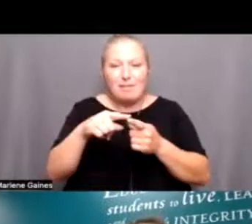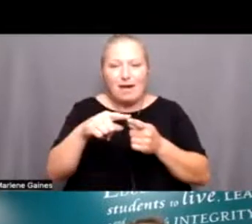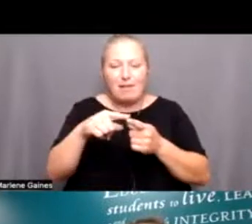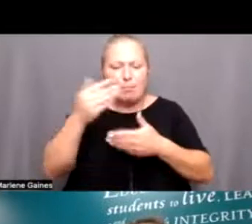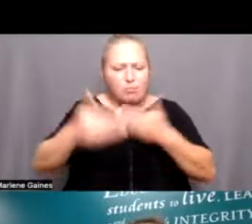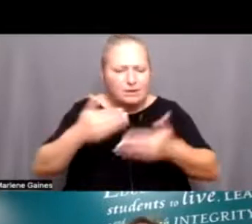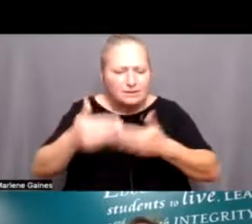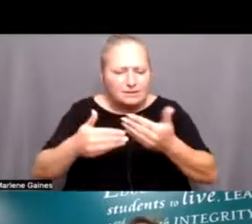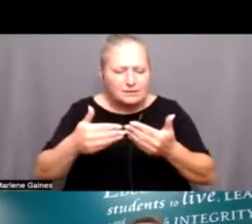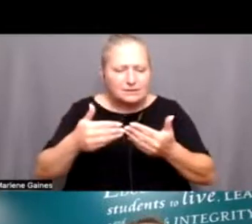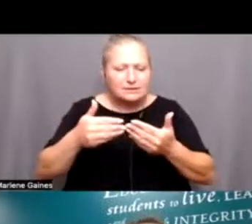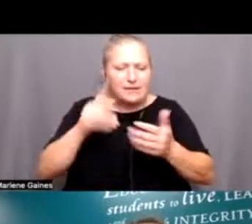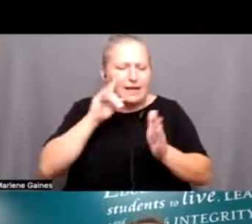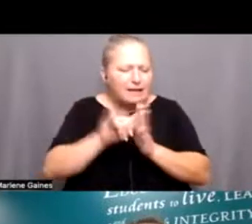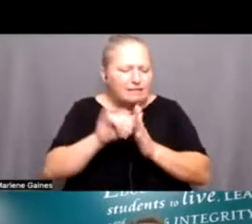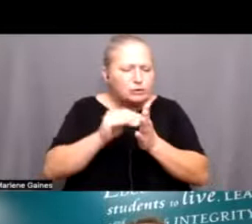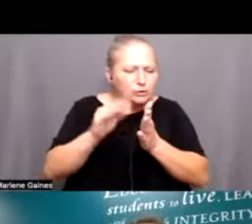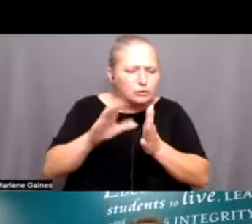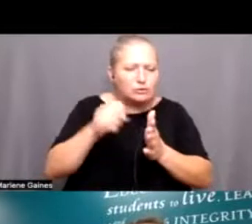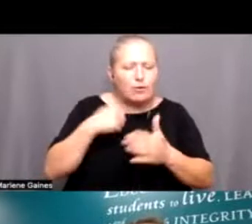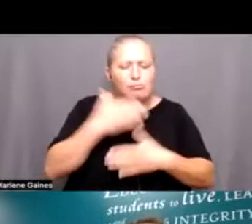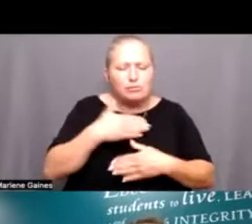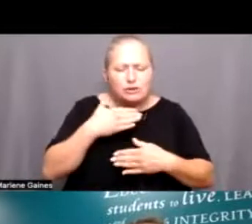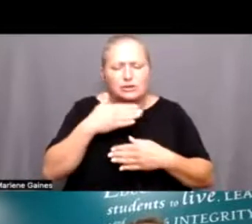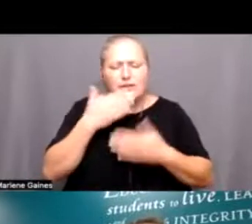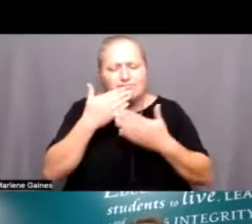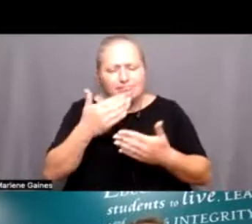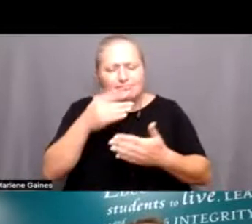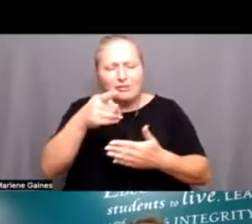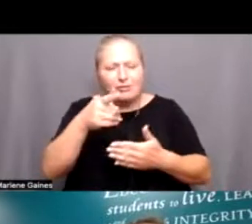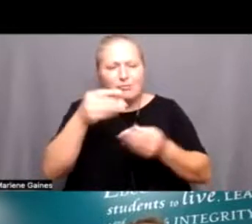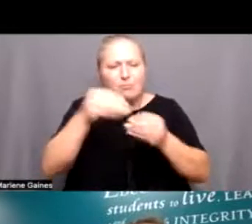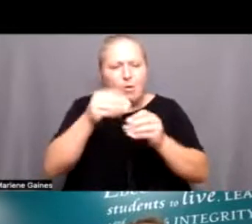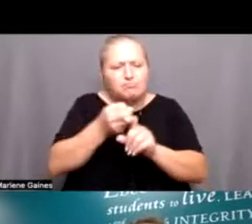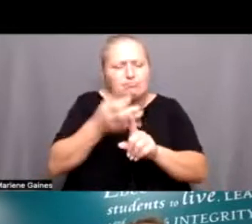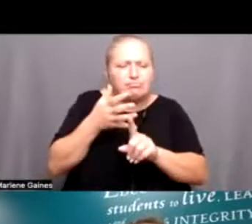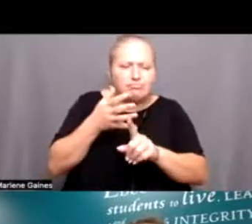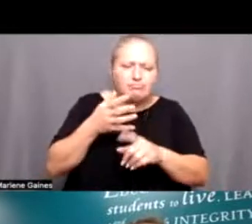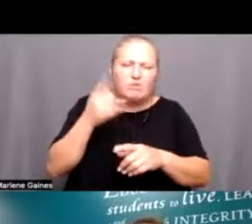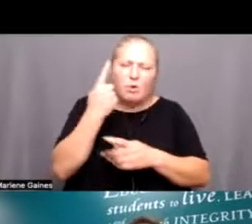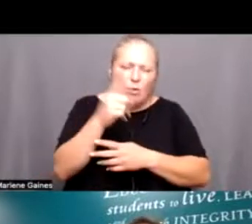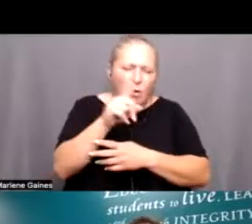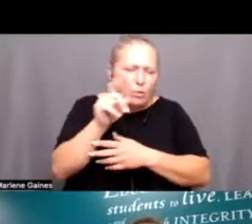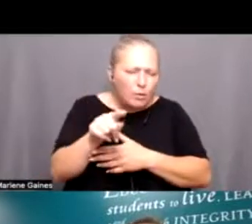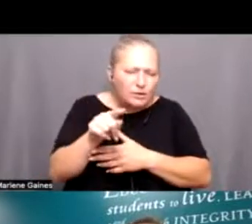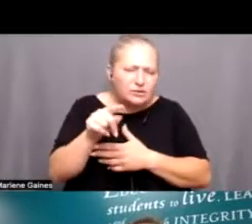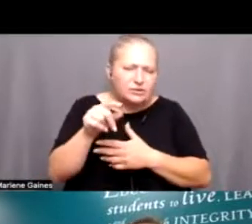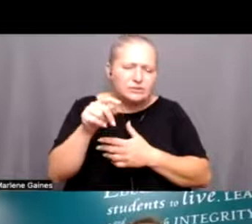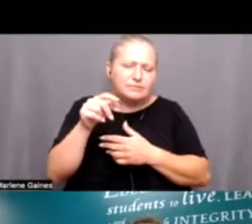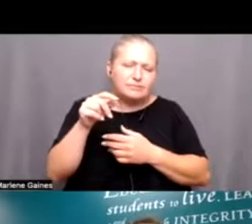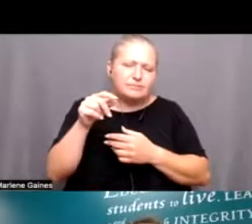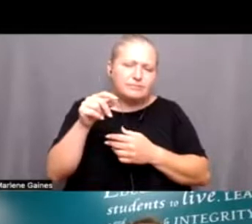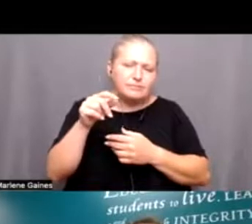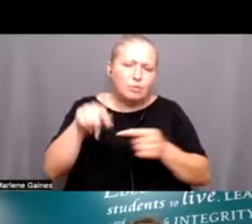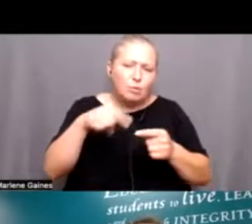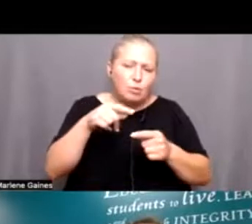process of identifying students, so I appreciate you fleshing that out a little bit more. I did have one question. When